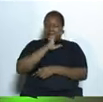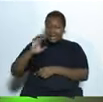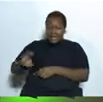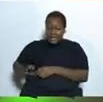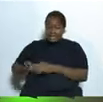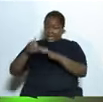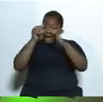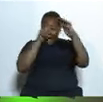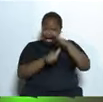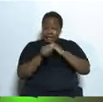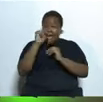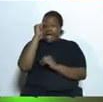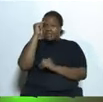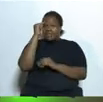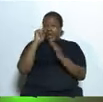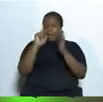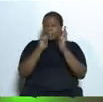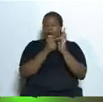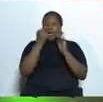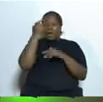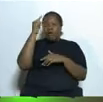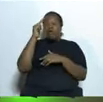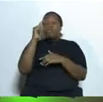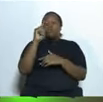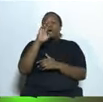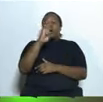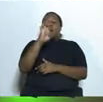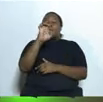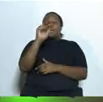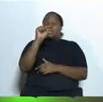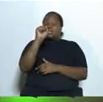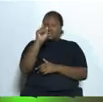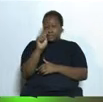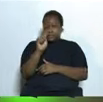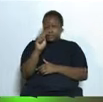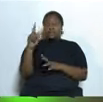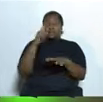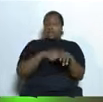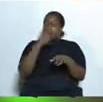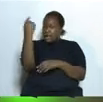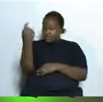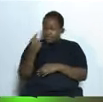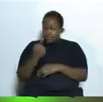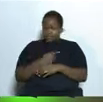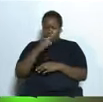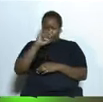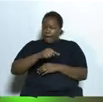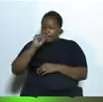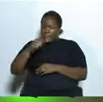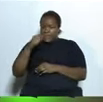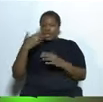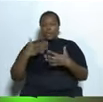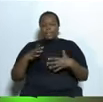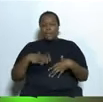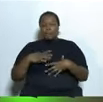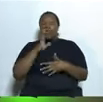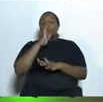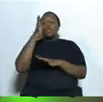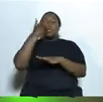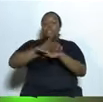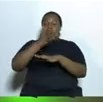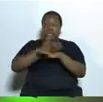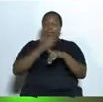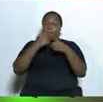And when that cult comes, millions are going to be deceived. But the principles that I'm going to give you tonight